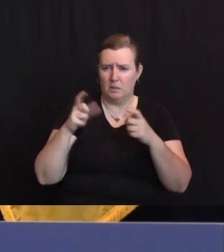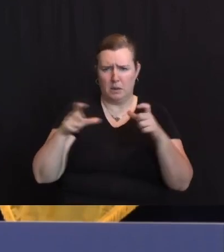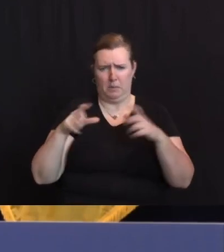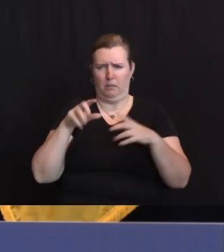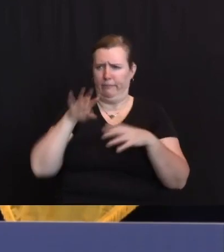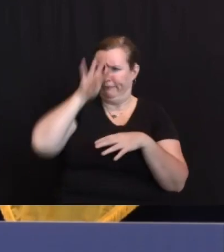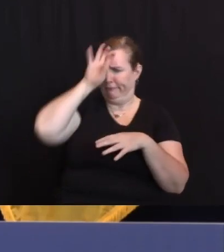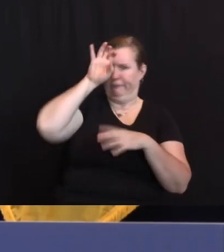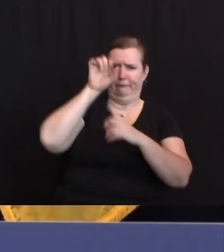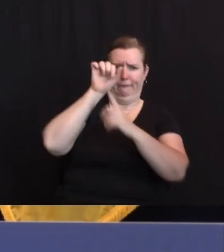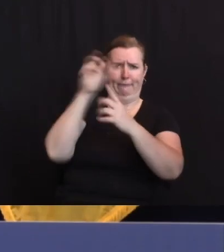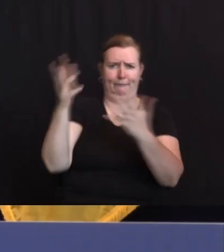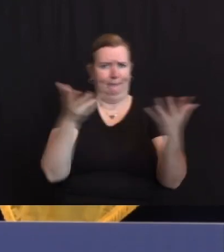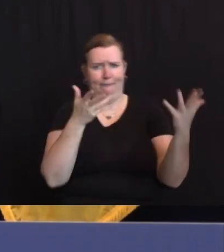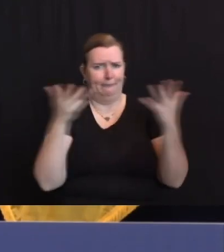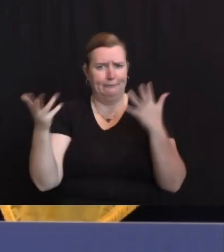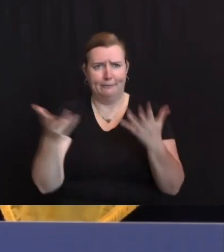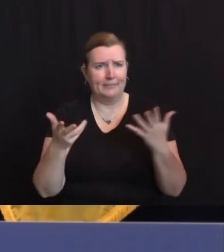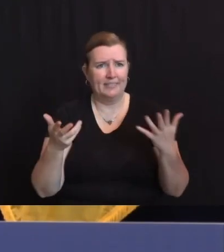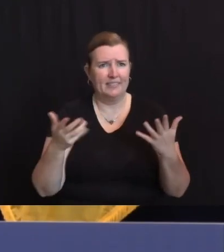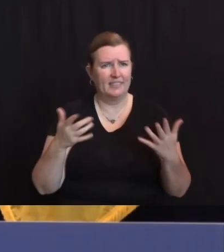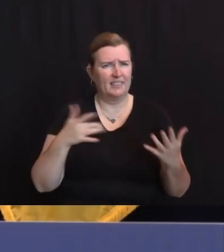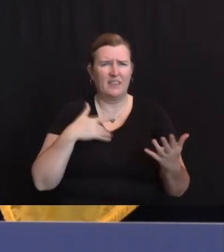Jared or Pat.